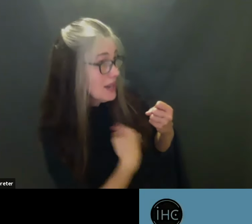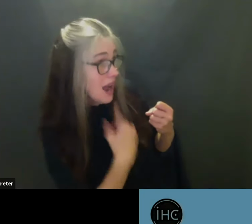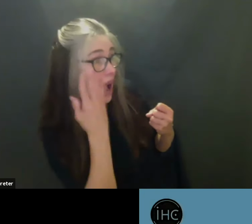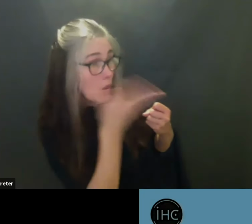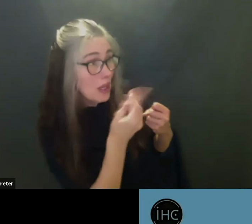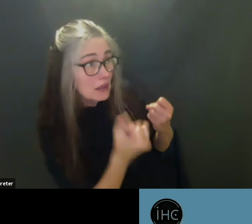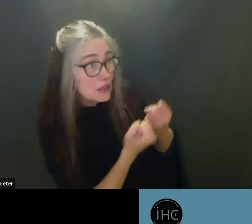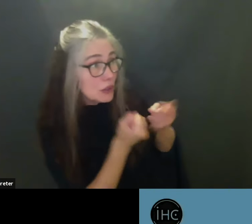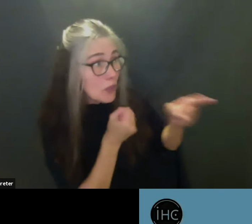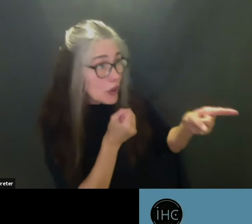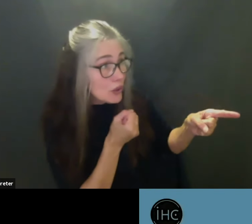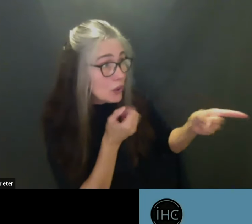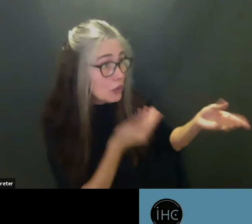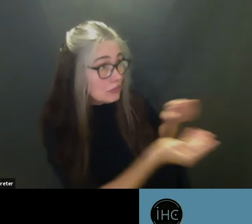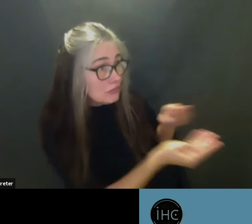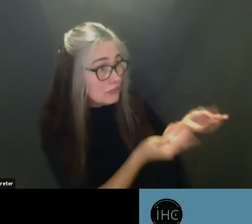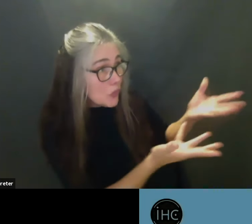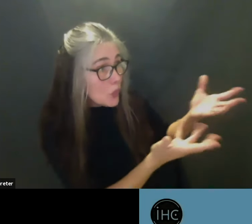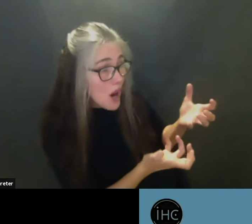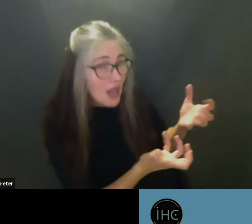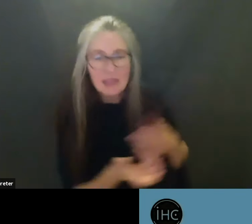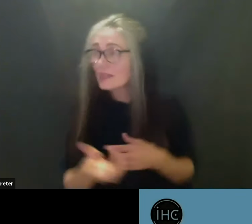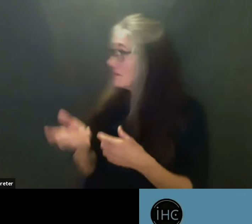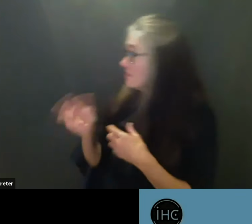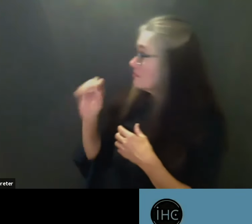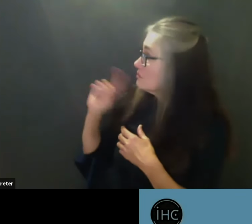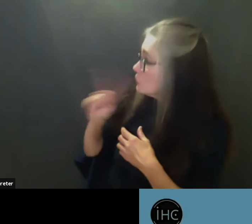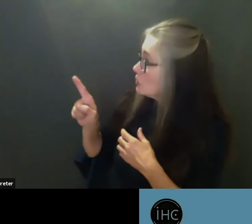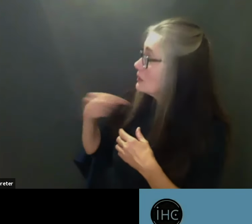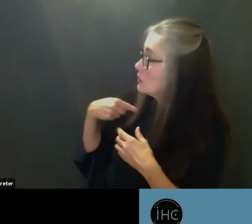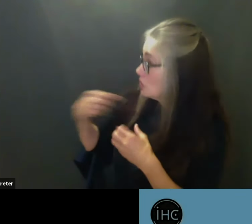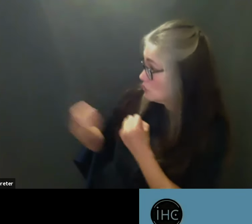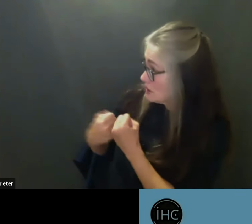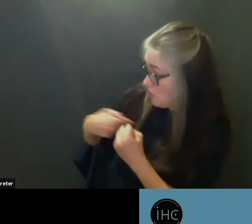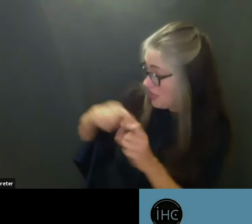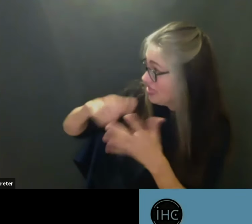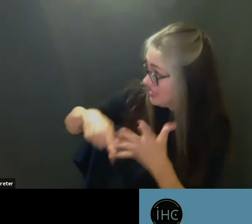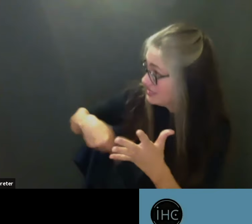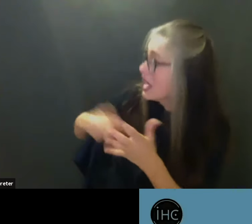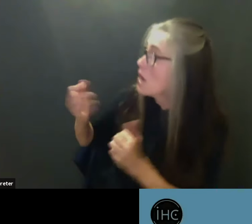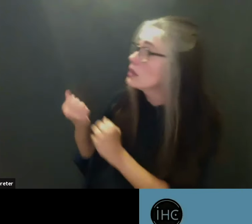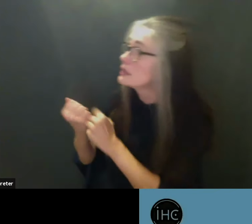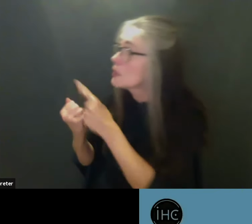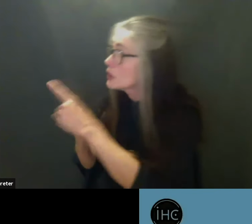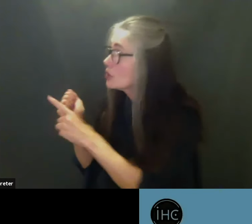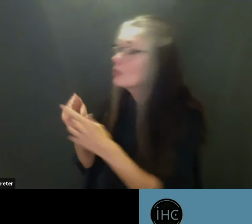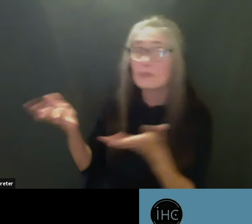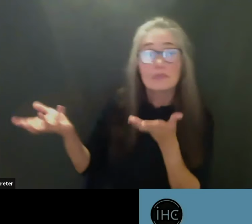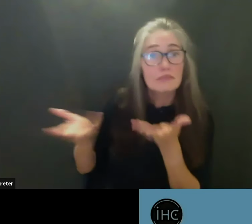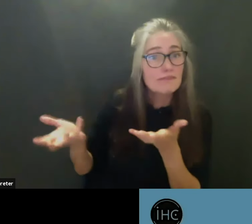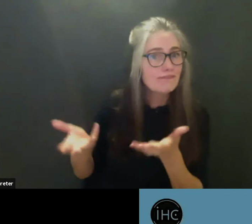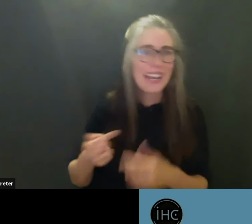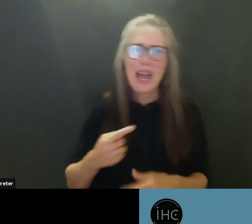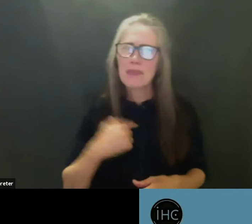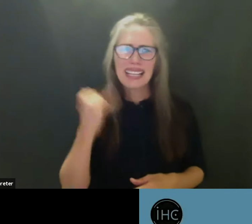policy and a jobs program in a way that the establishment, as I characterized it, would be opposed to. Right. That would be kind of a